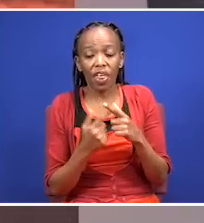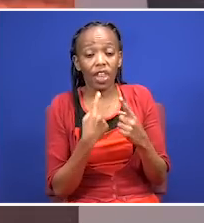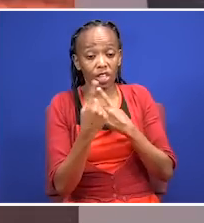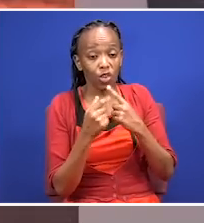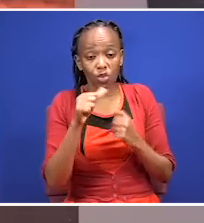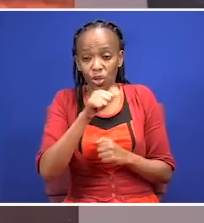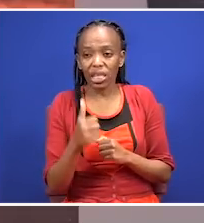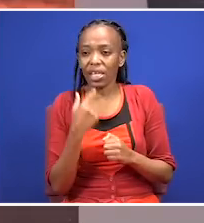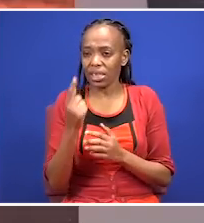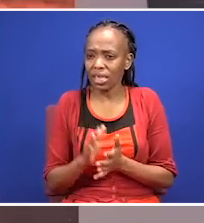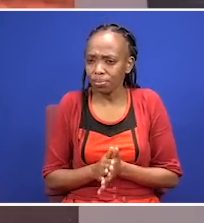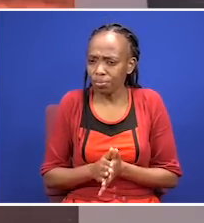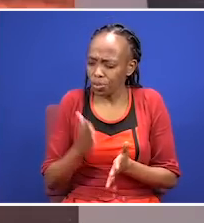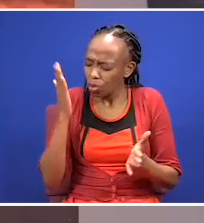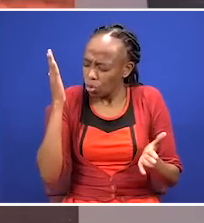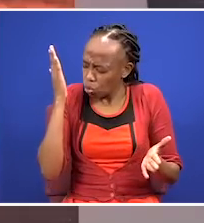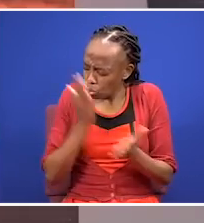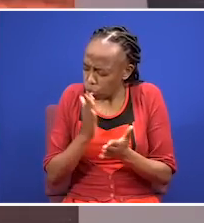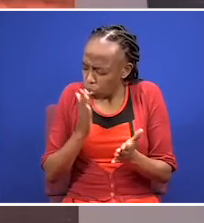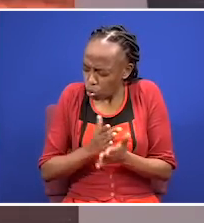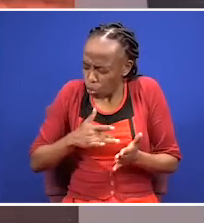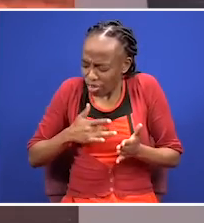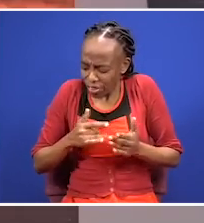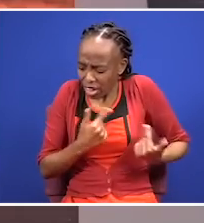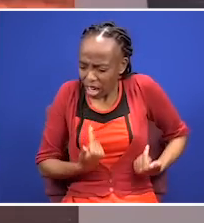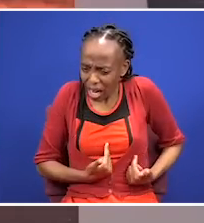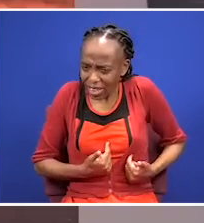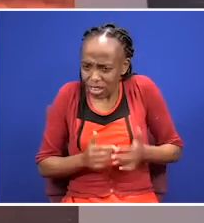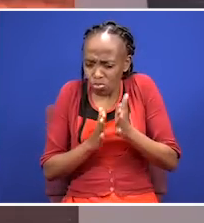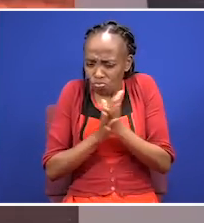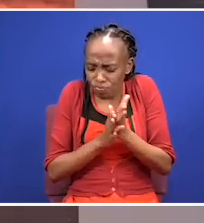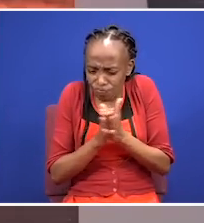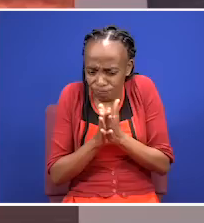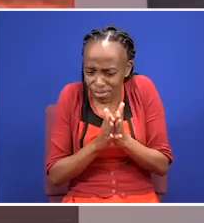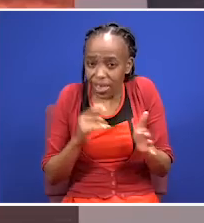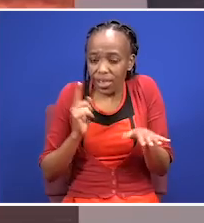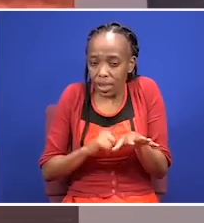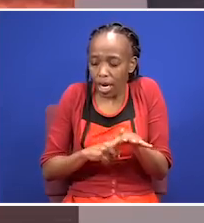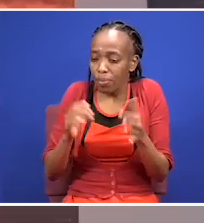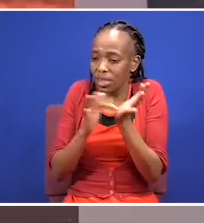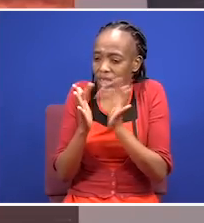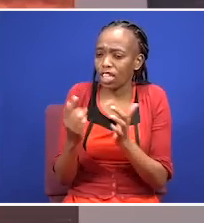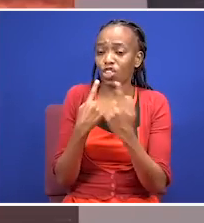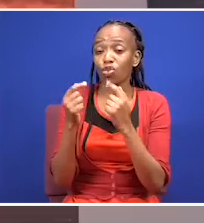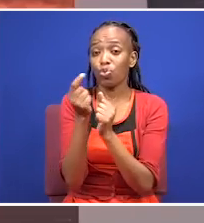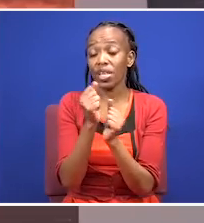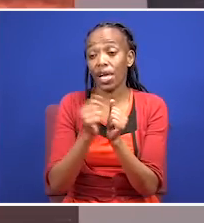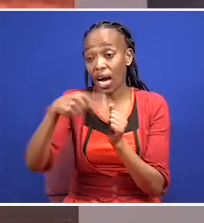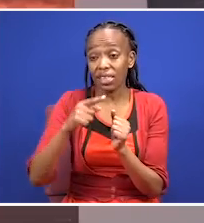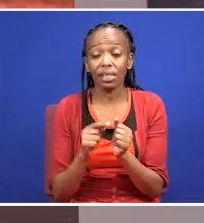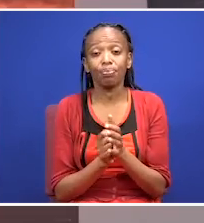one another saying did we feel our hearts getting pricked as he shared with us the